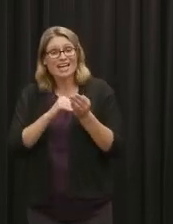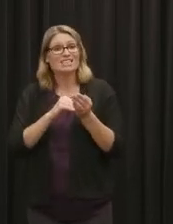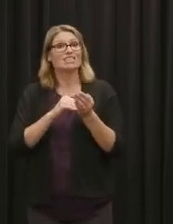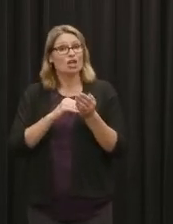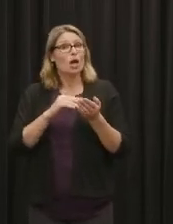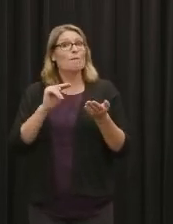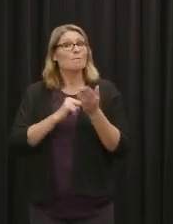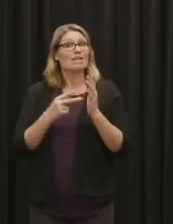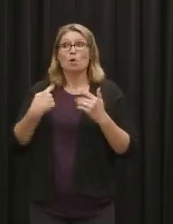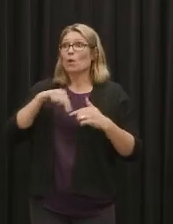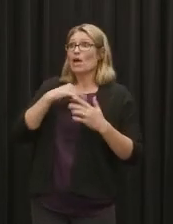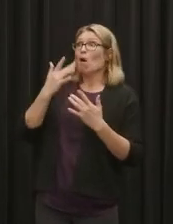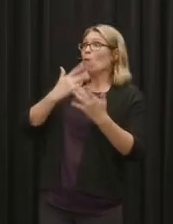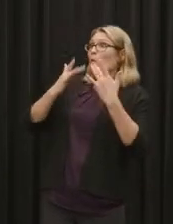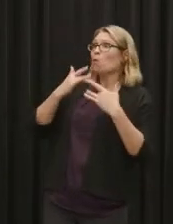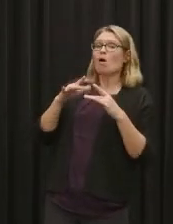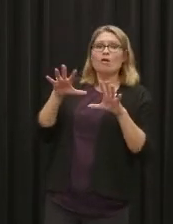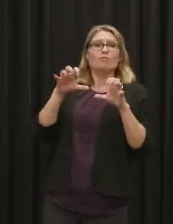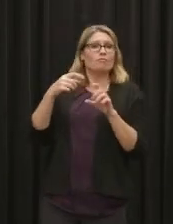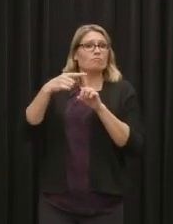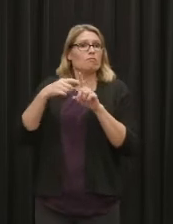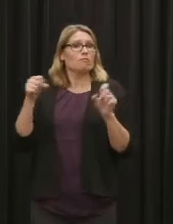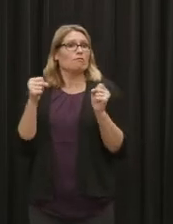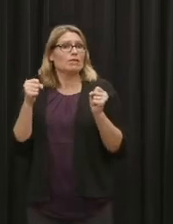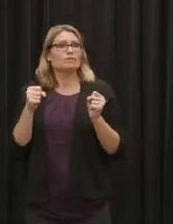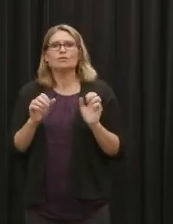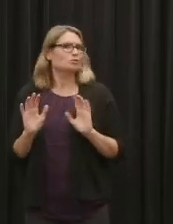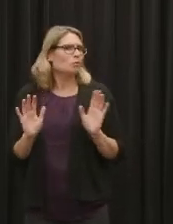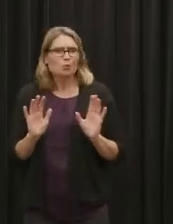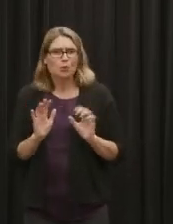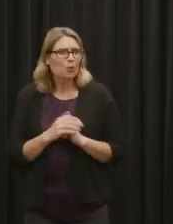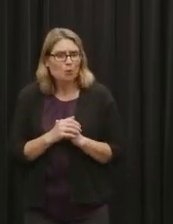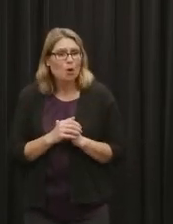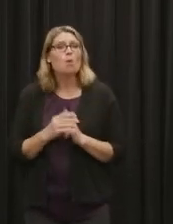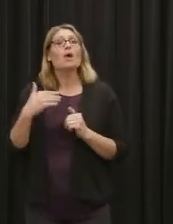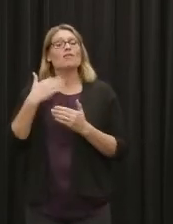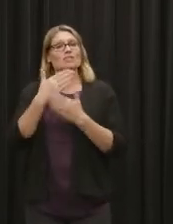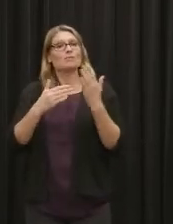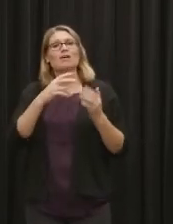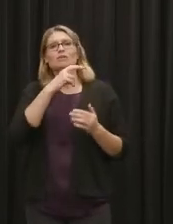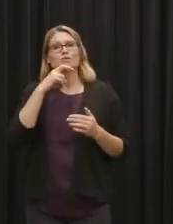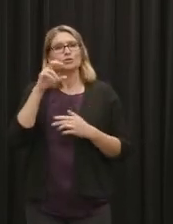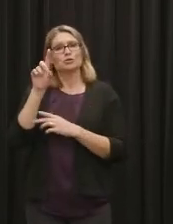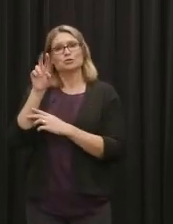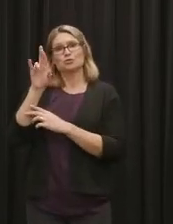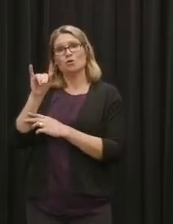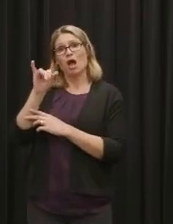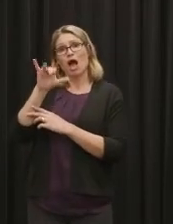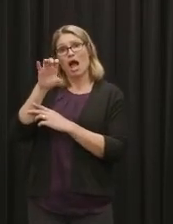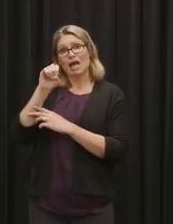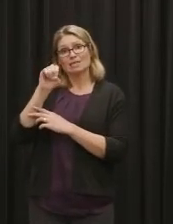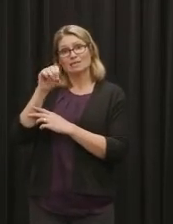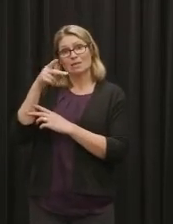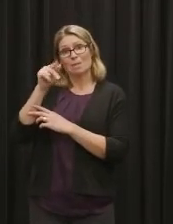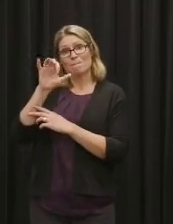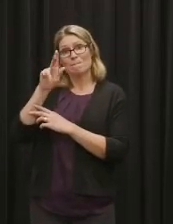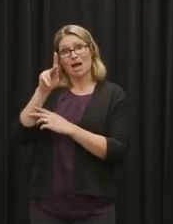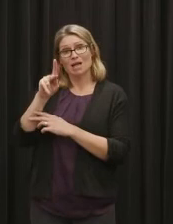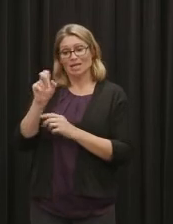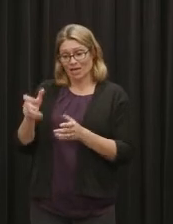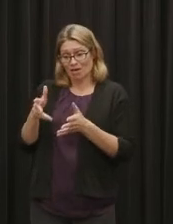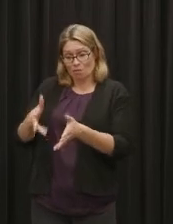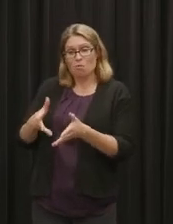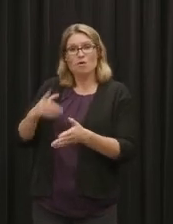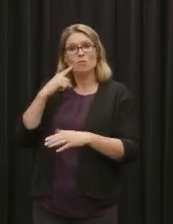as well that this vaccine does come in dry ice packs which can last several days as long as